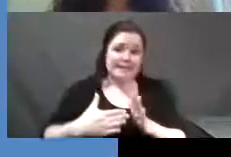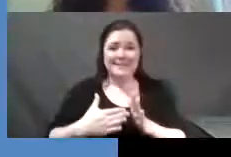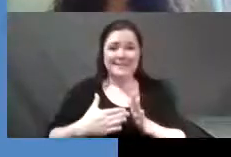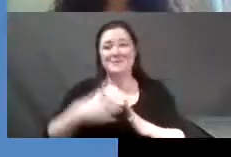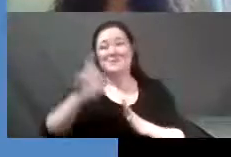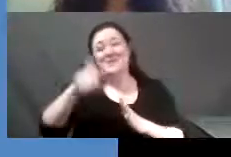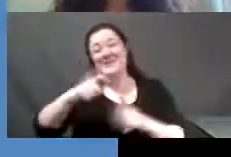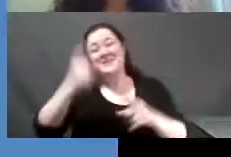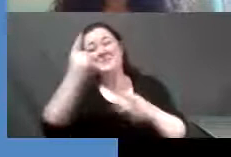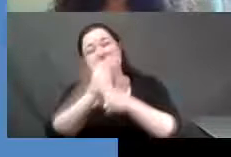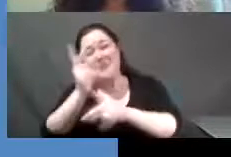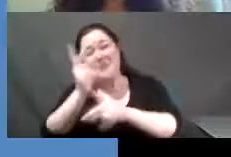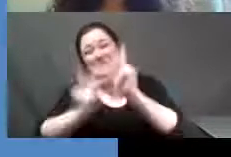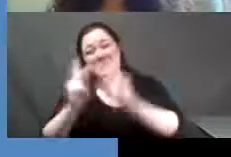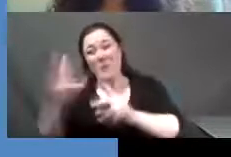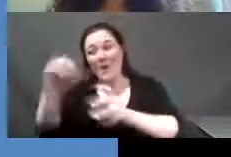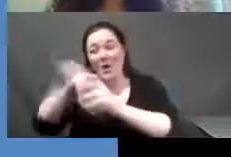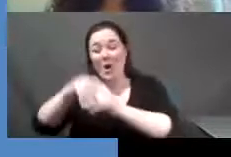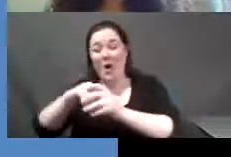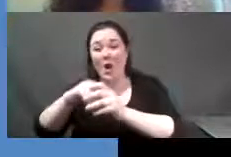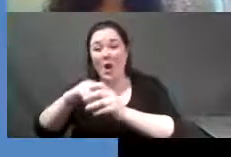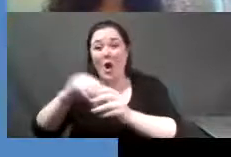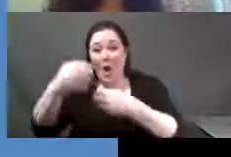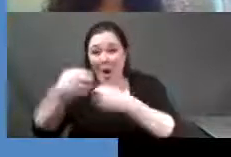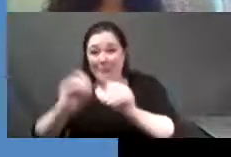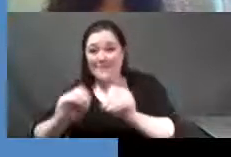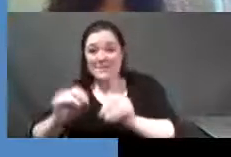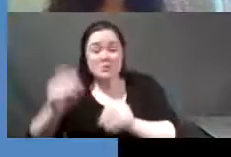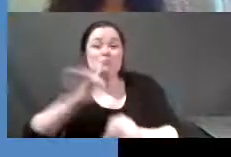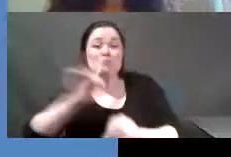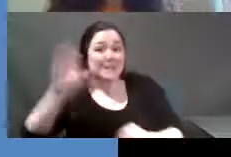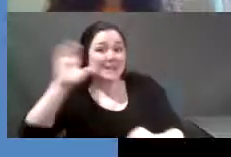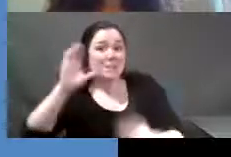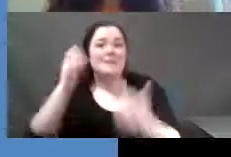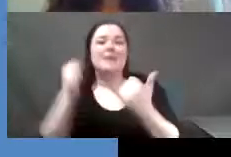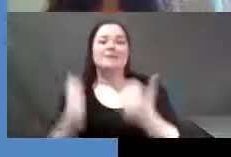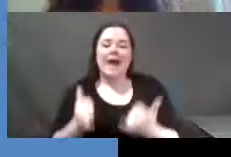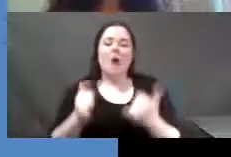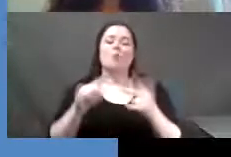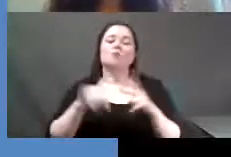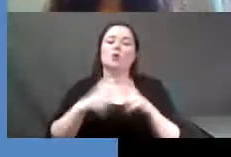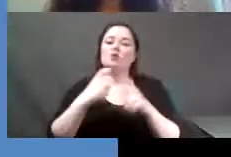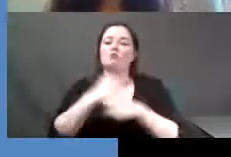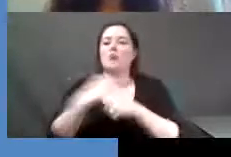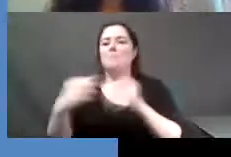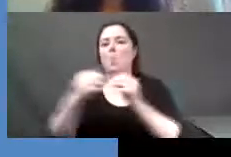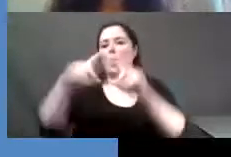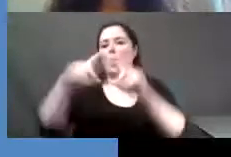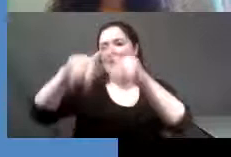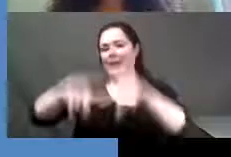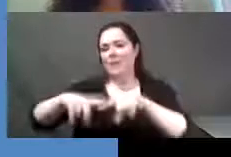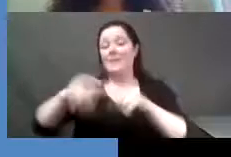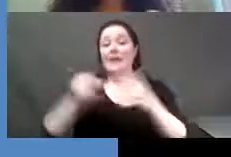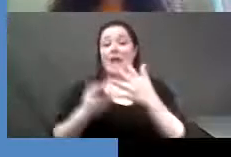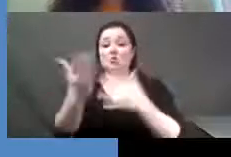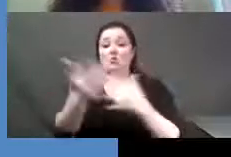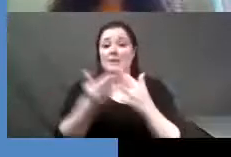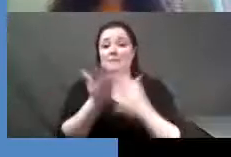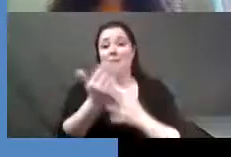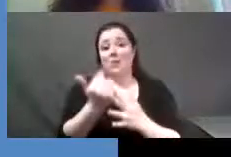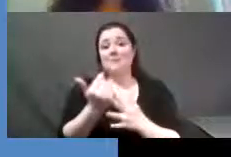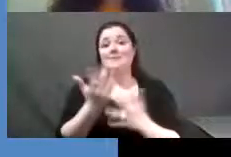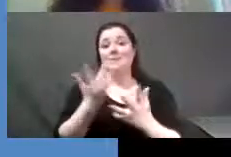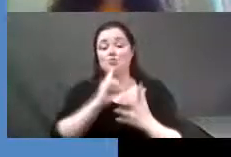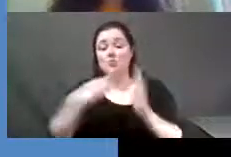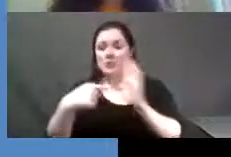office to hear these things, but we're creating an initiative now to create more accountability and transparency to show how